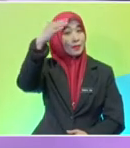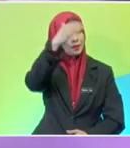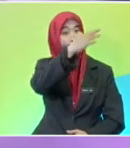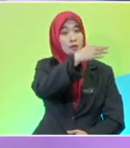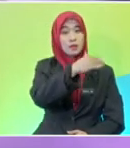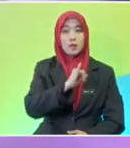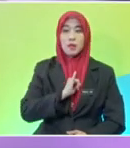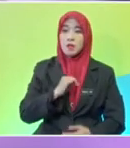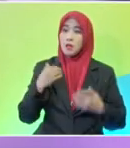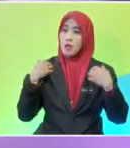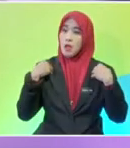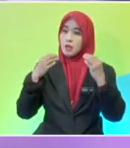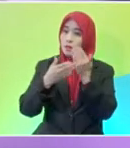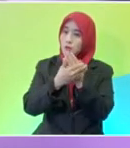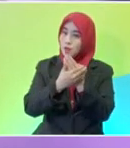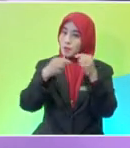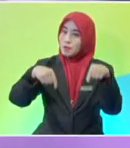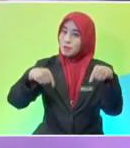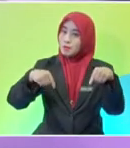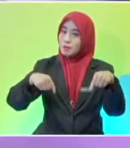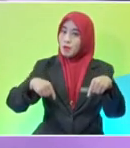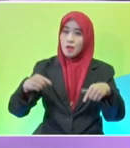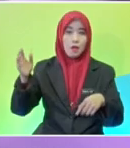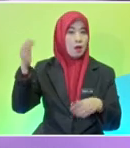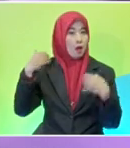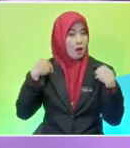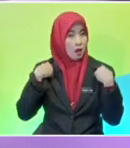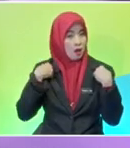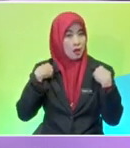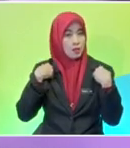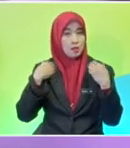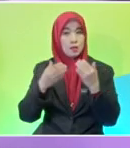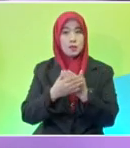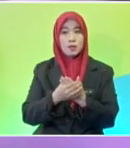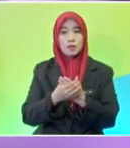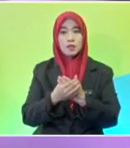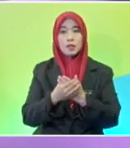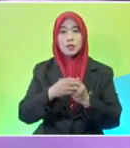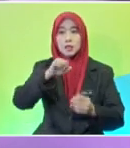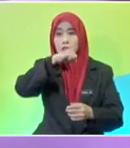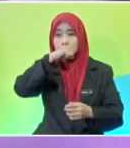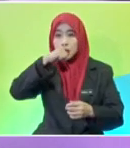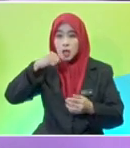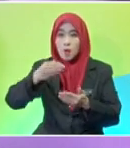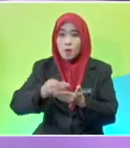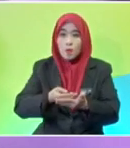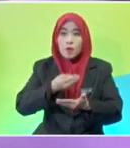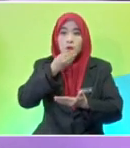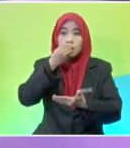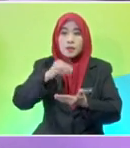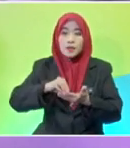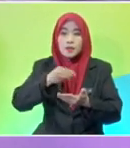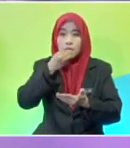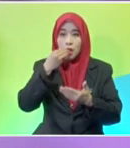I have some sandwiches here. I have crab sandwich. I have chicken porridge. I do have